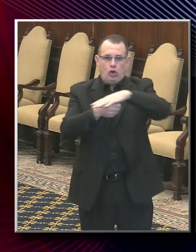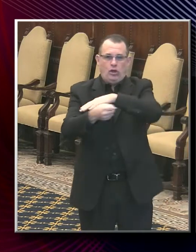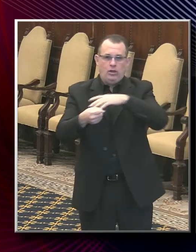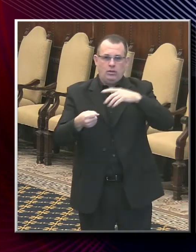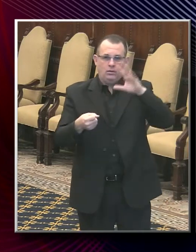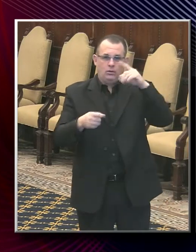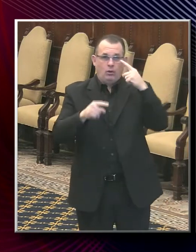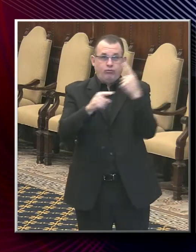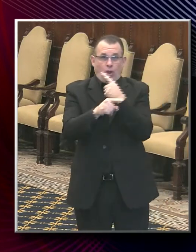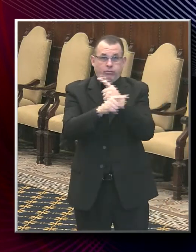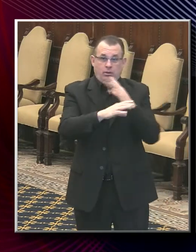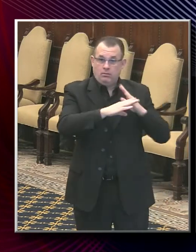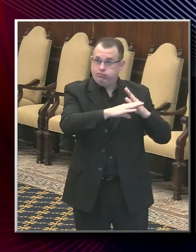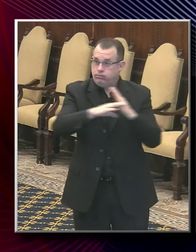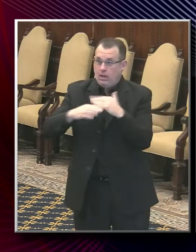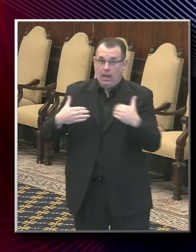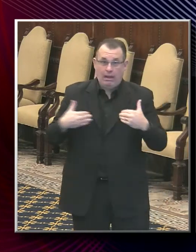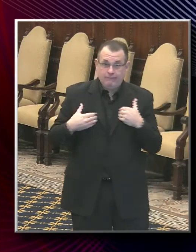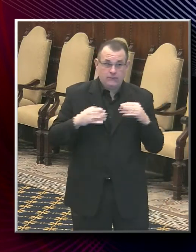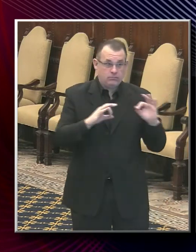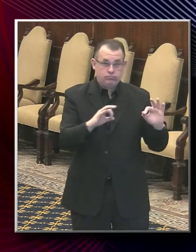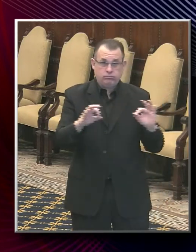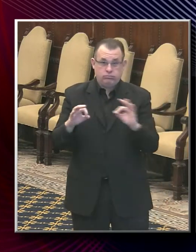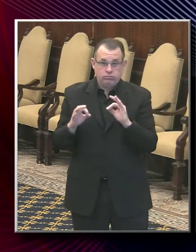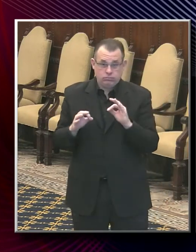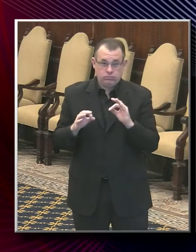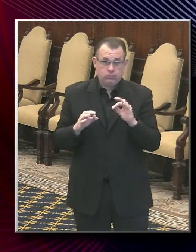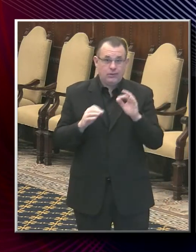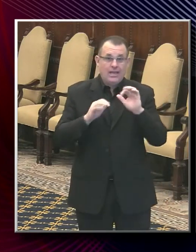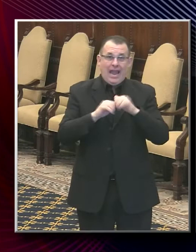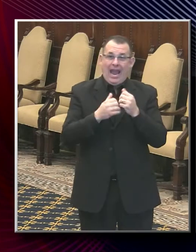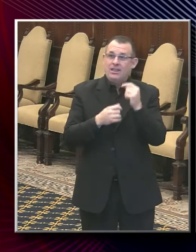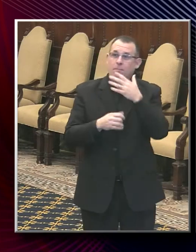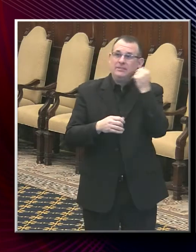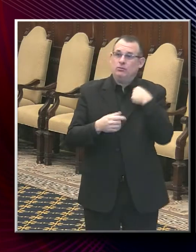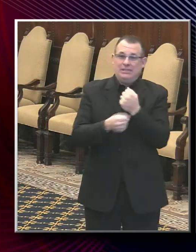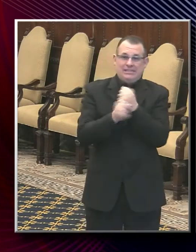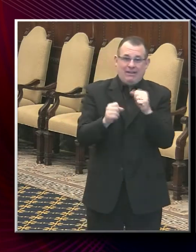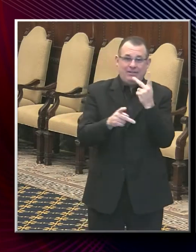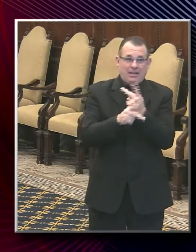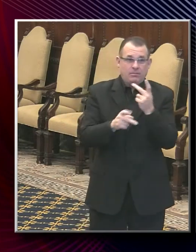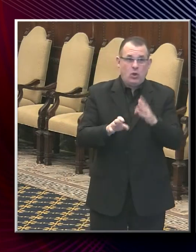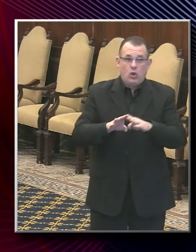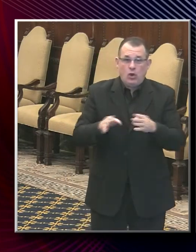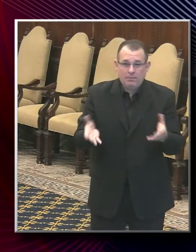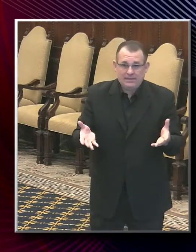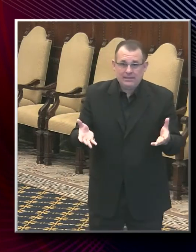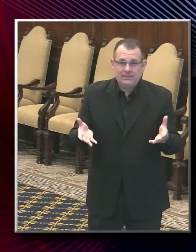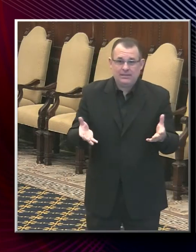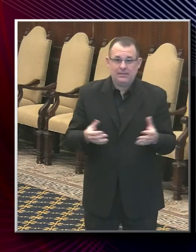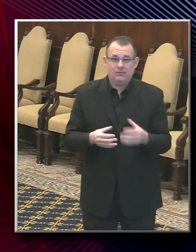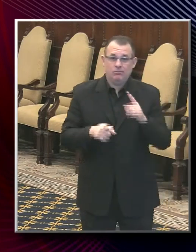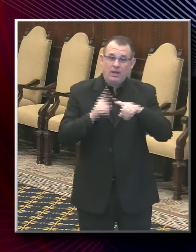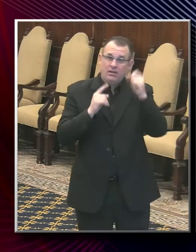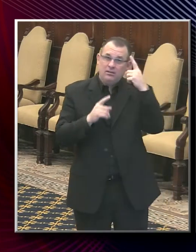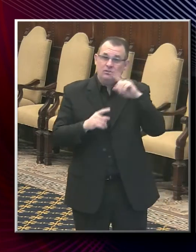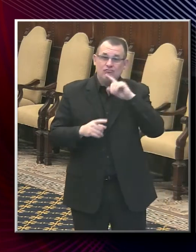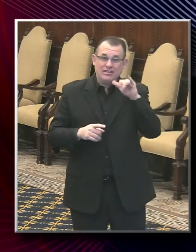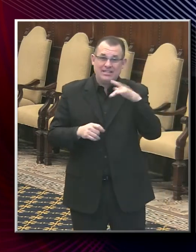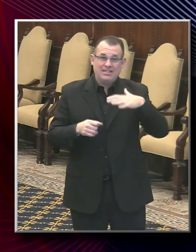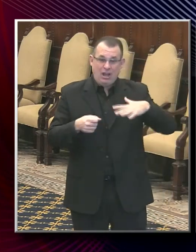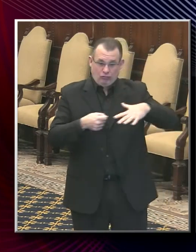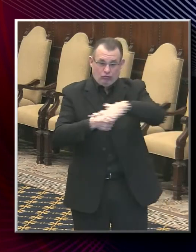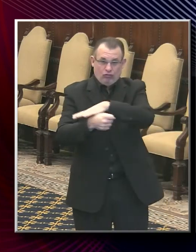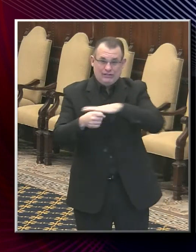in place to reopen and what's the safe way to reopen gradually. So we haven't worked those out, but our cue is really going to be with our regional partners